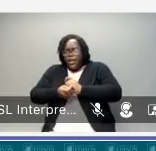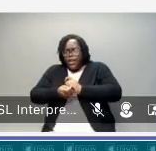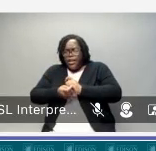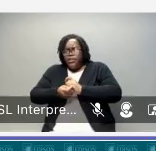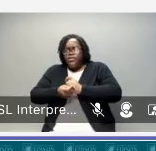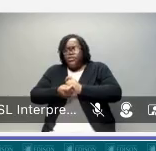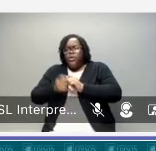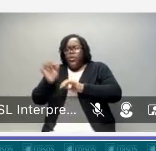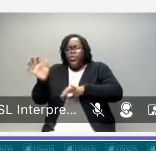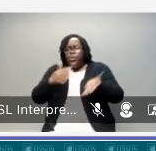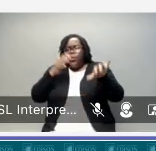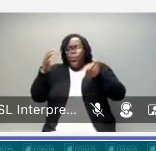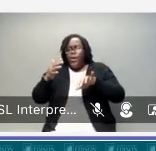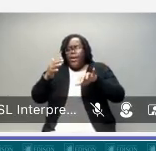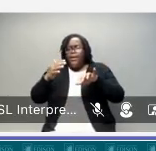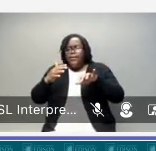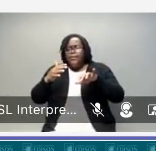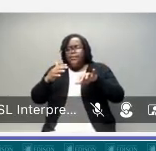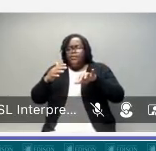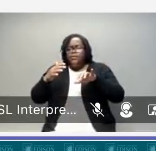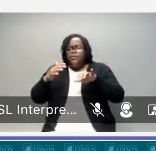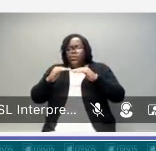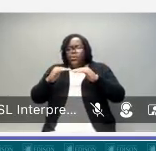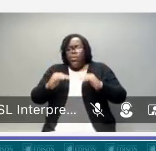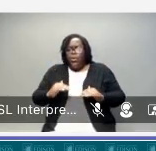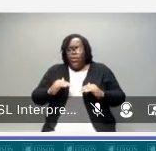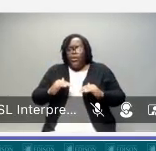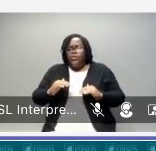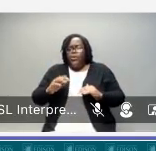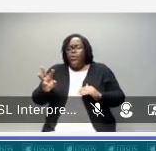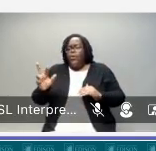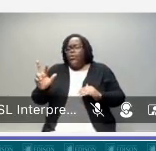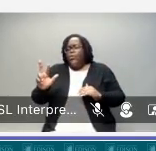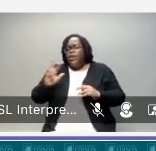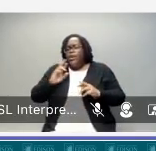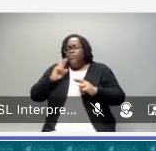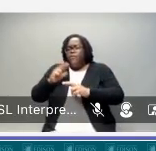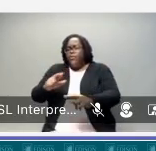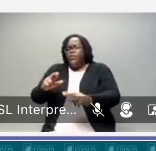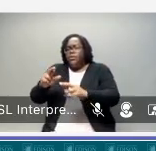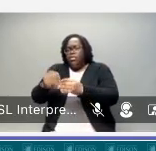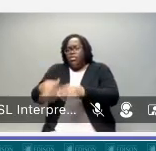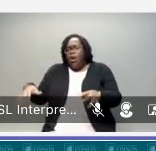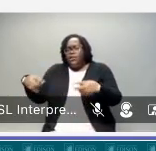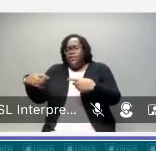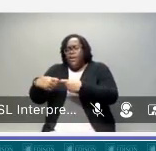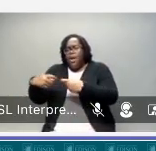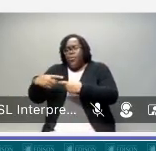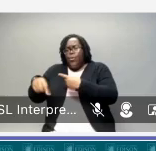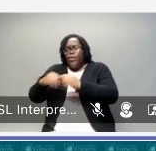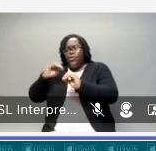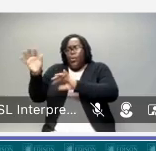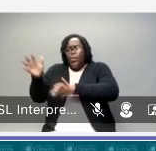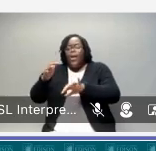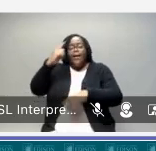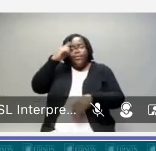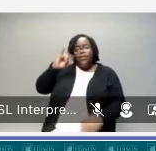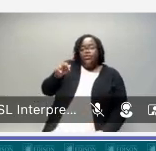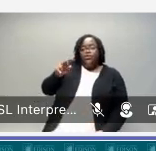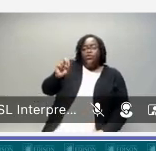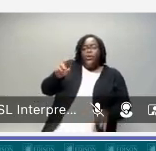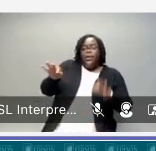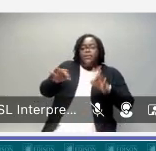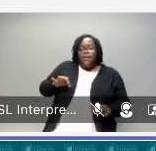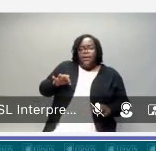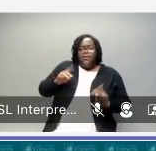changed the wind tiers to lower ones so that Three Rivers lost power when there are no winds? I think Jude mentioned this, that at times it may feel like,